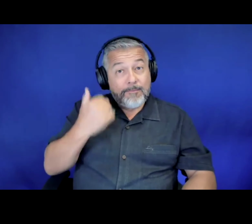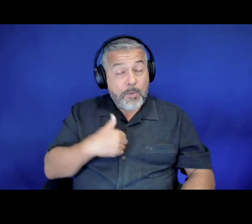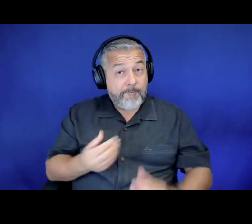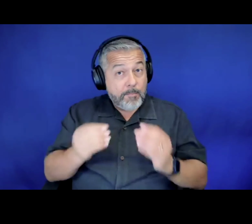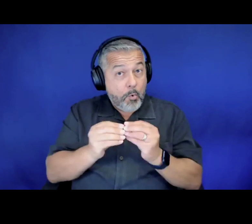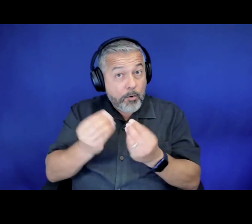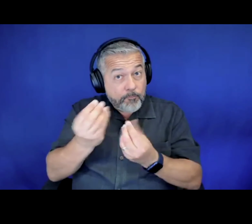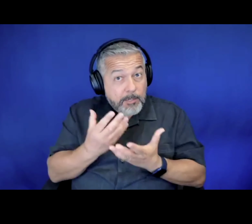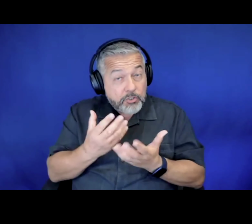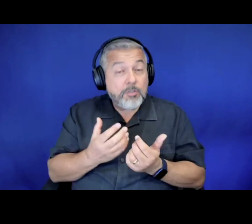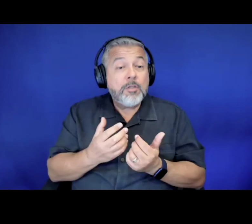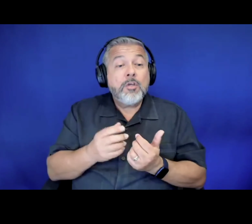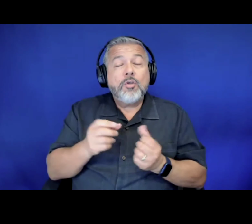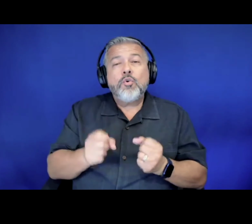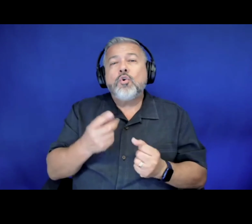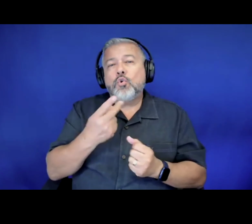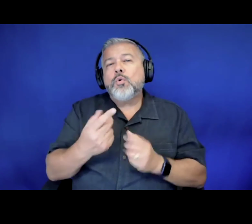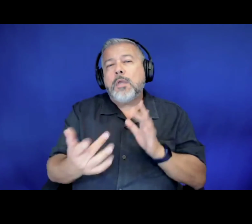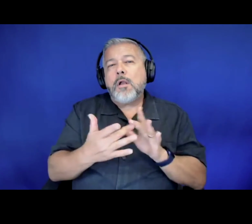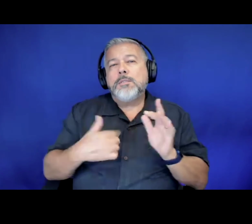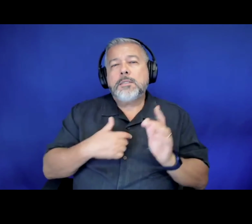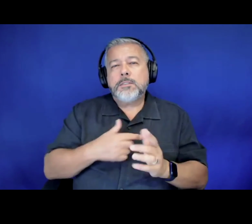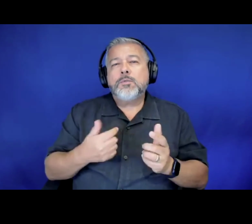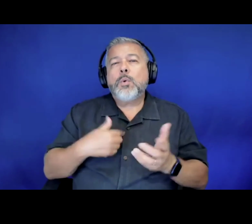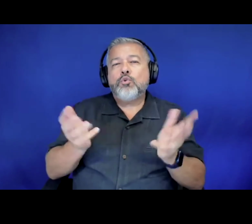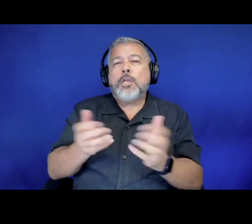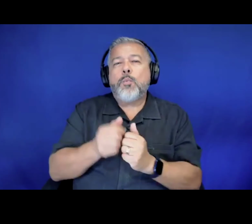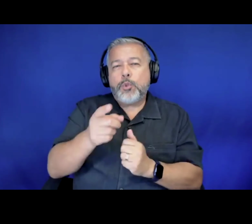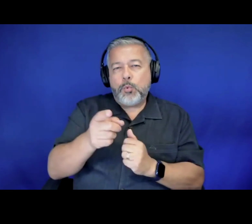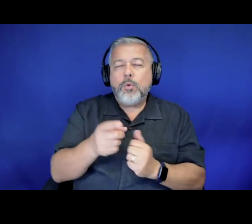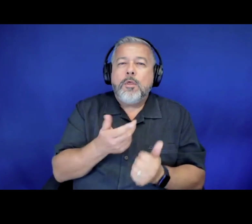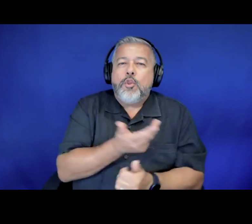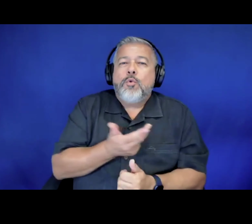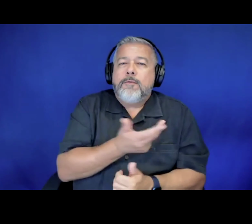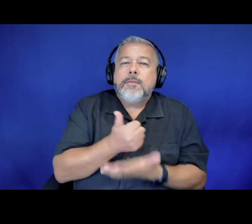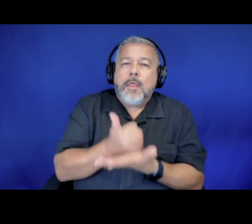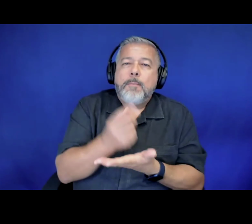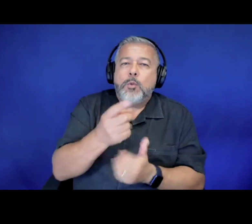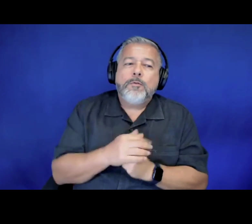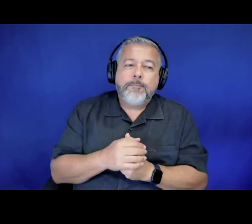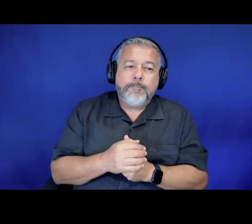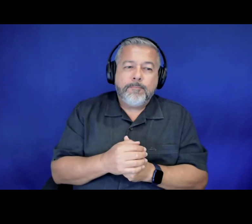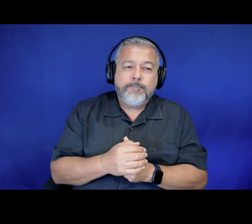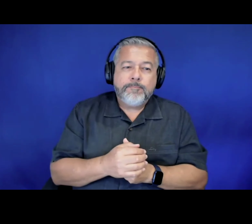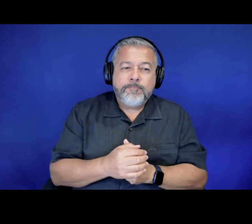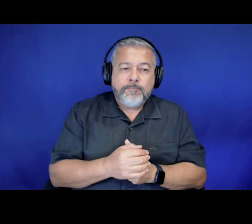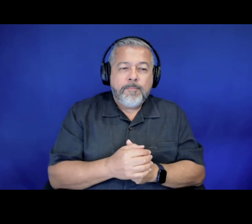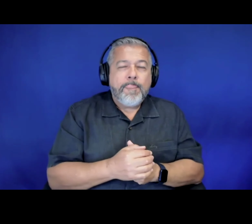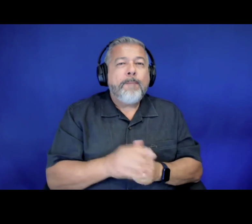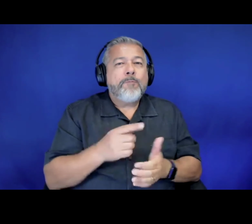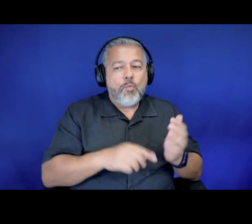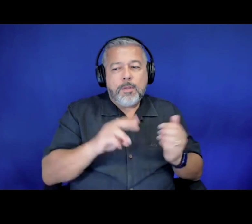just kind of chat with us, Michelle and I and Anae are here. This is a good starting point, the one Michelle